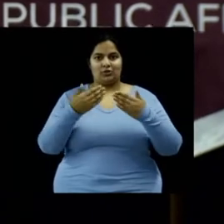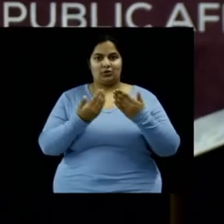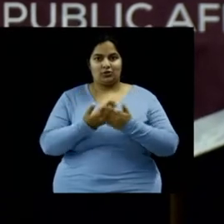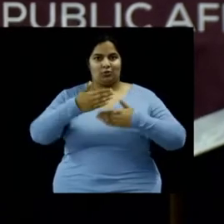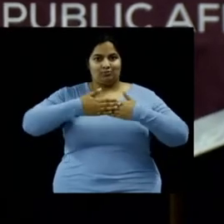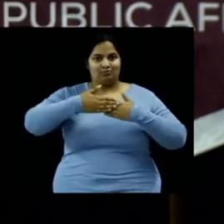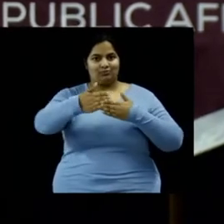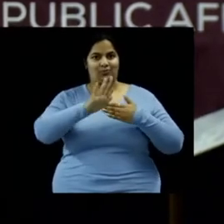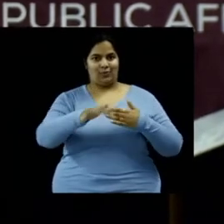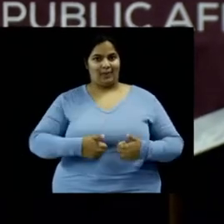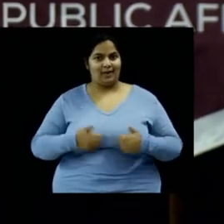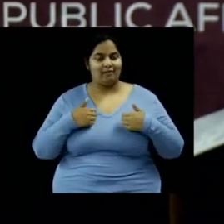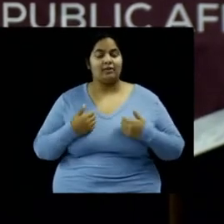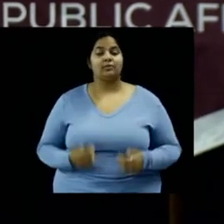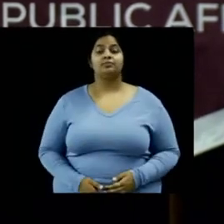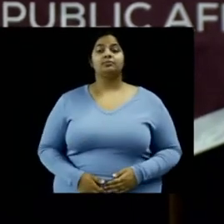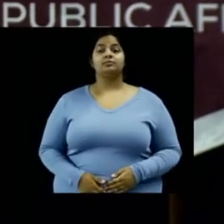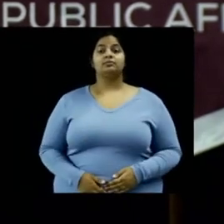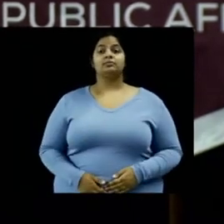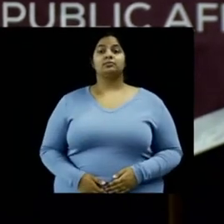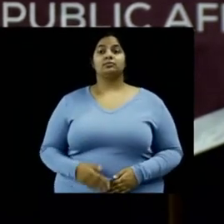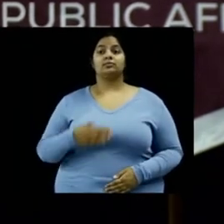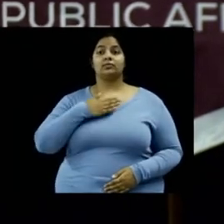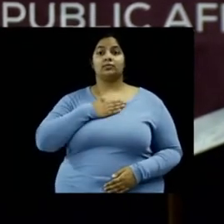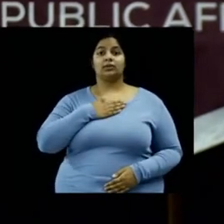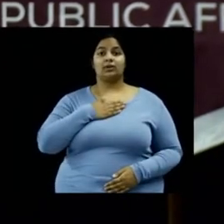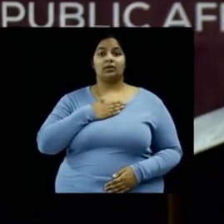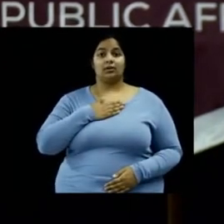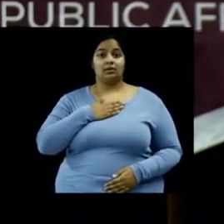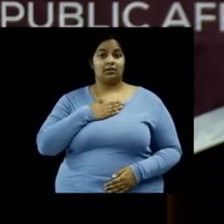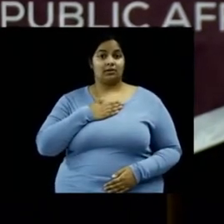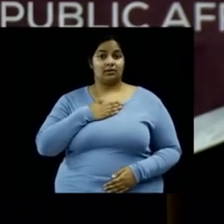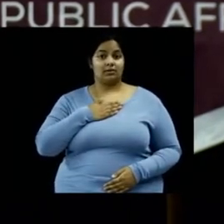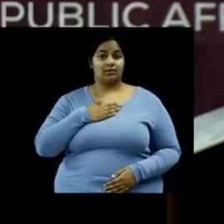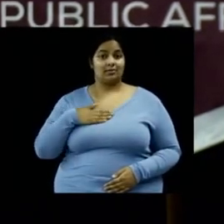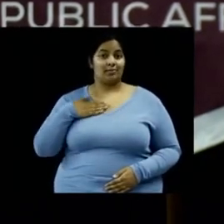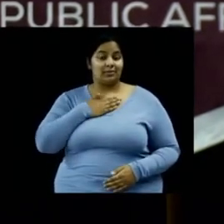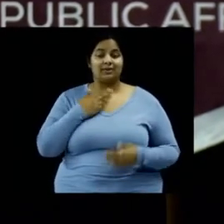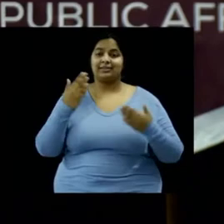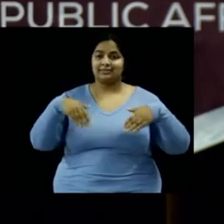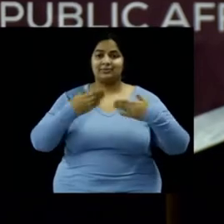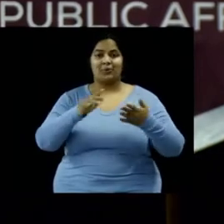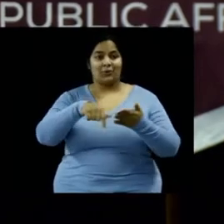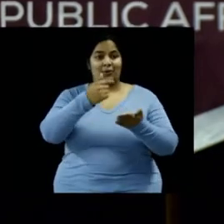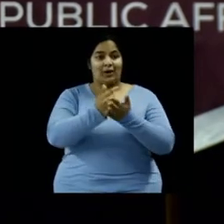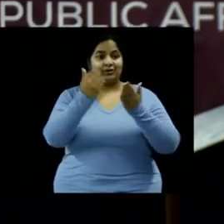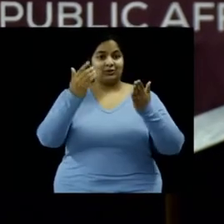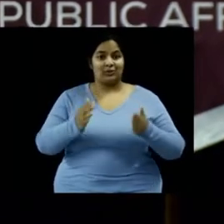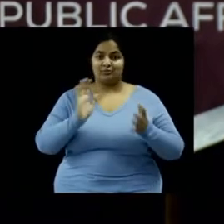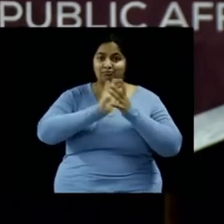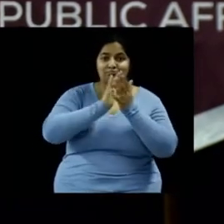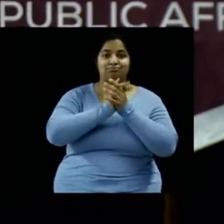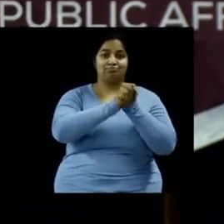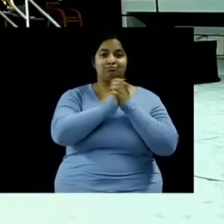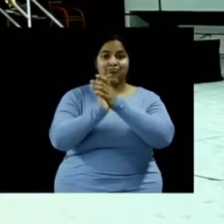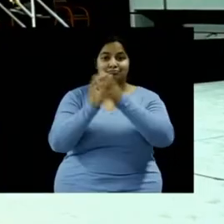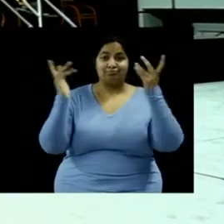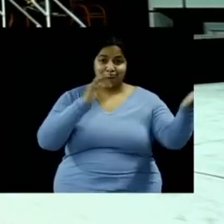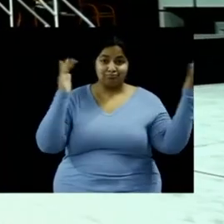lives. Please give our graduate a well-deserved round of applause.